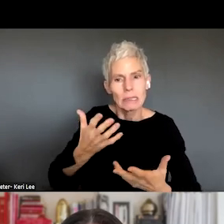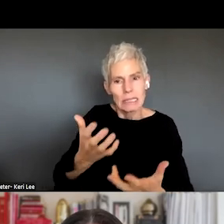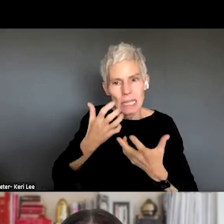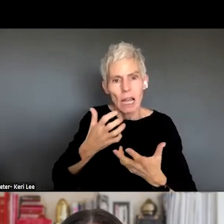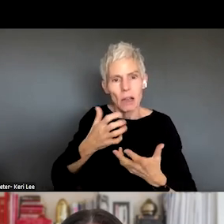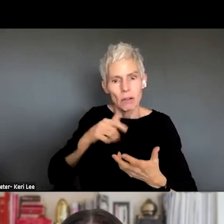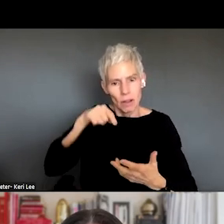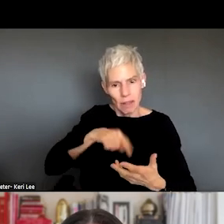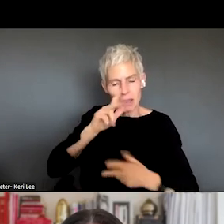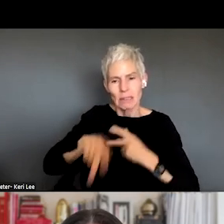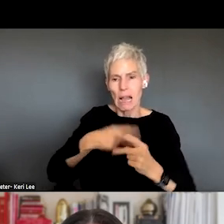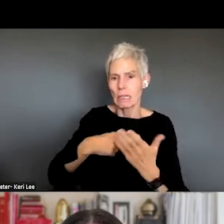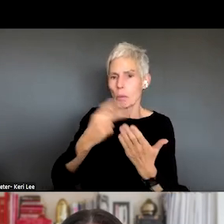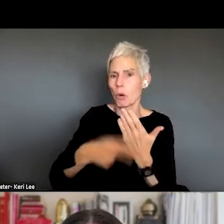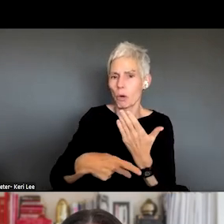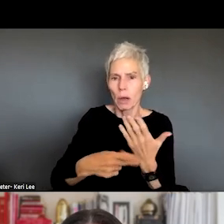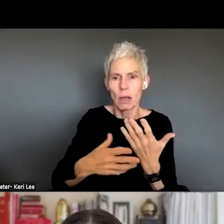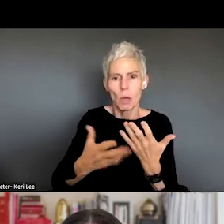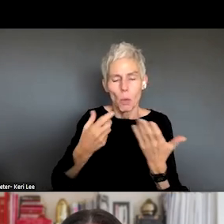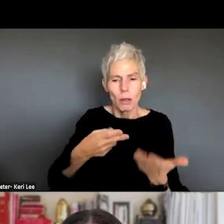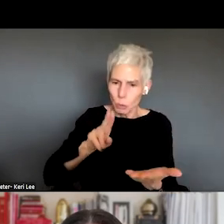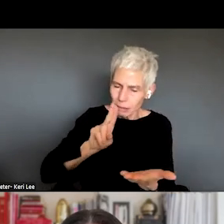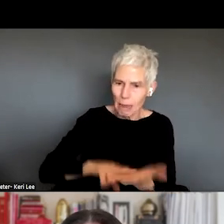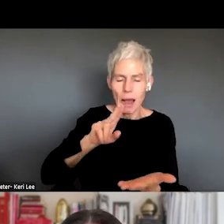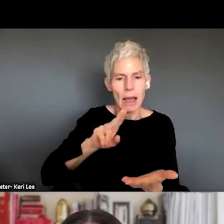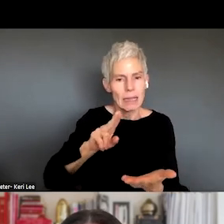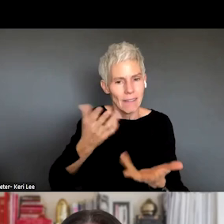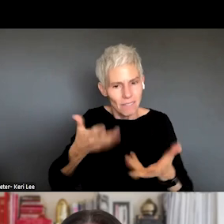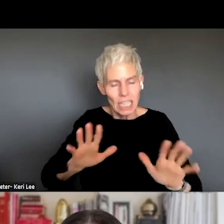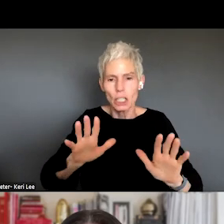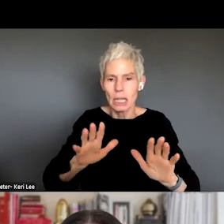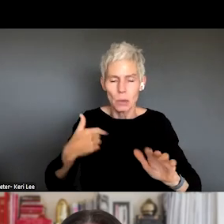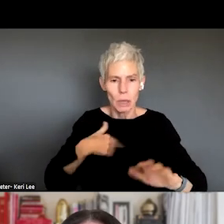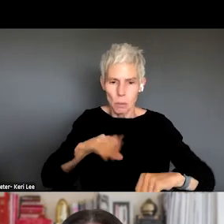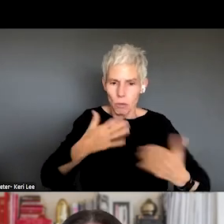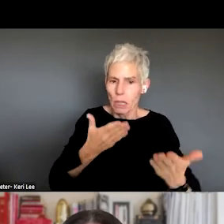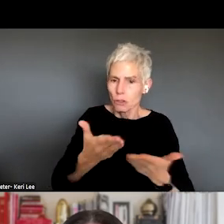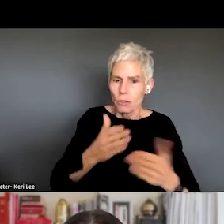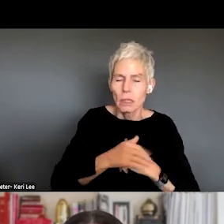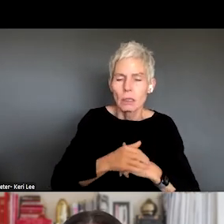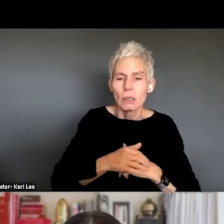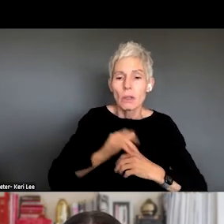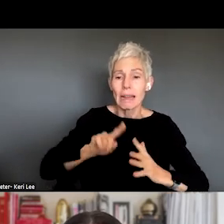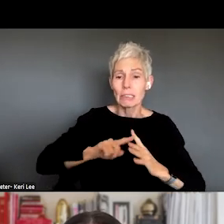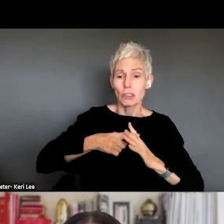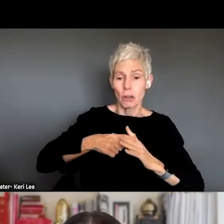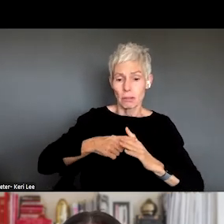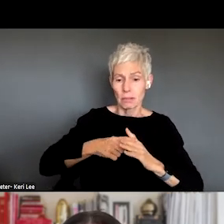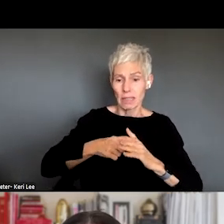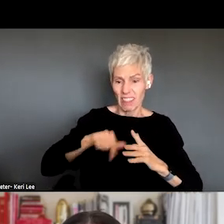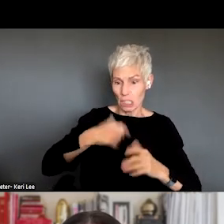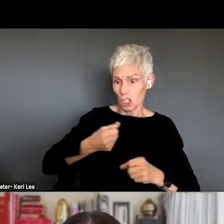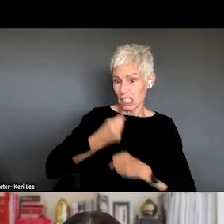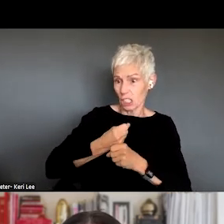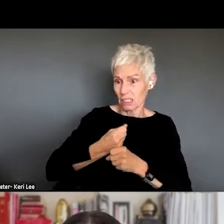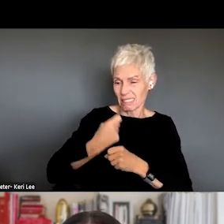this to be able to get it signed, sealed, and delivered. So that came through at the very beginning of this year,